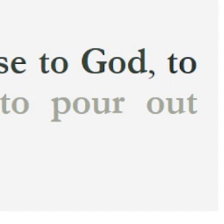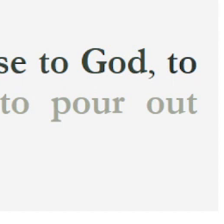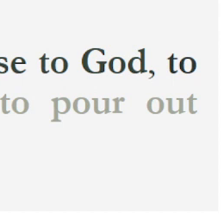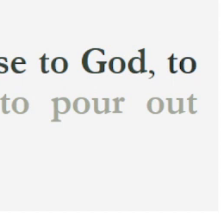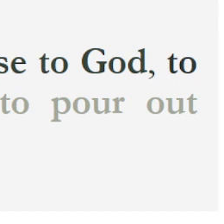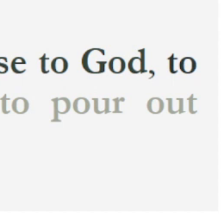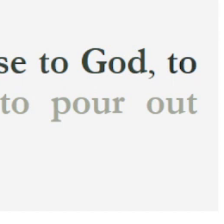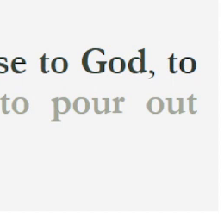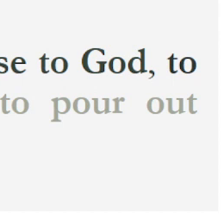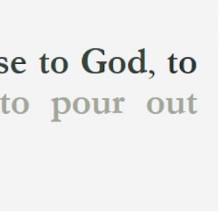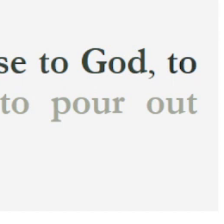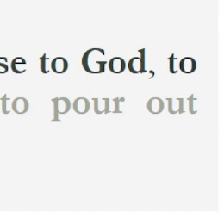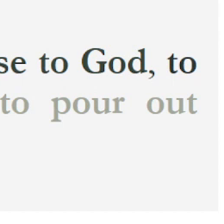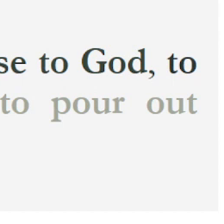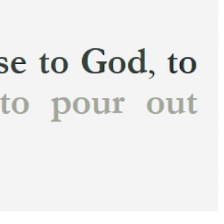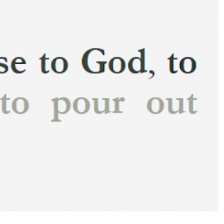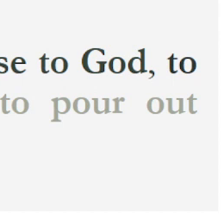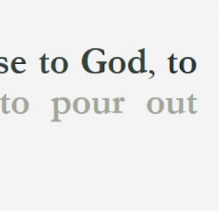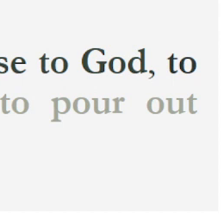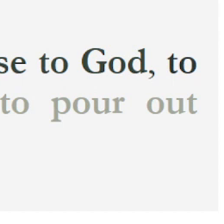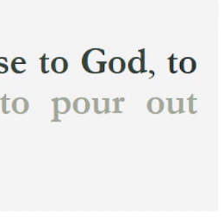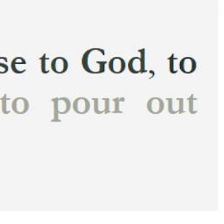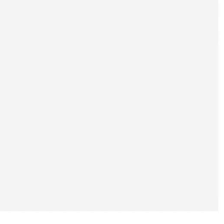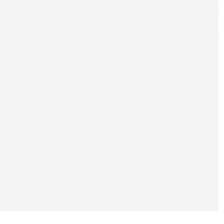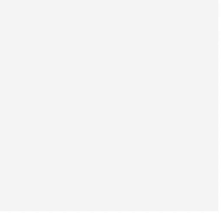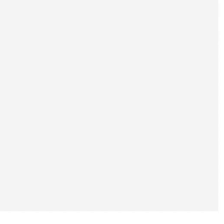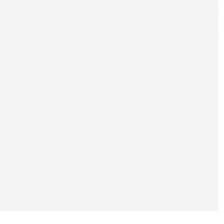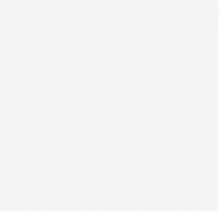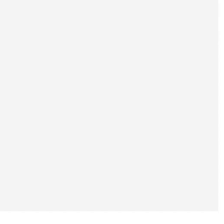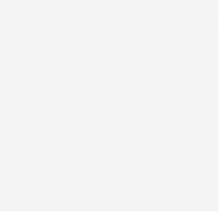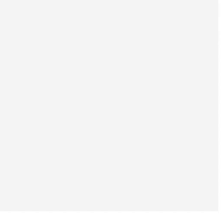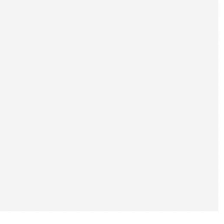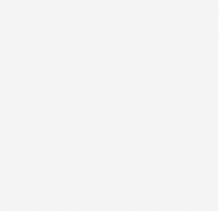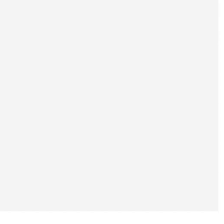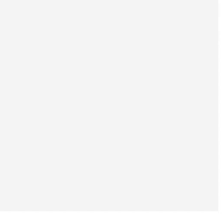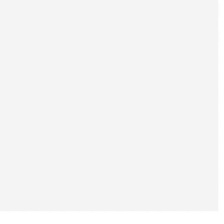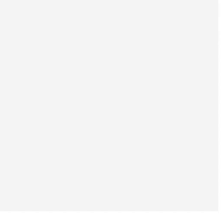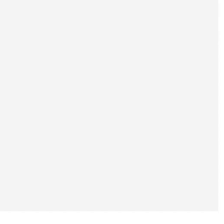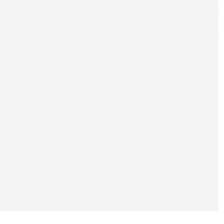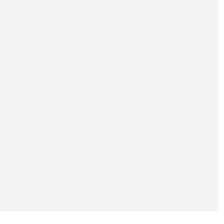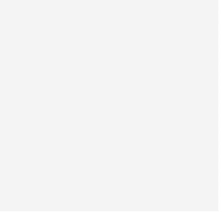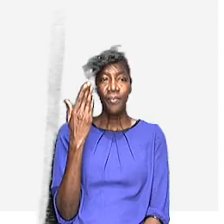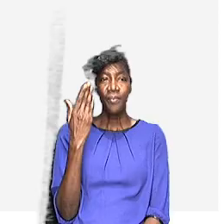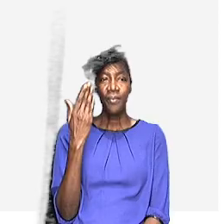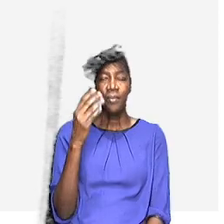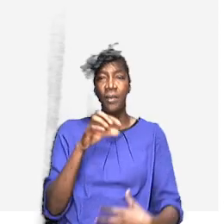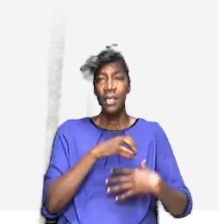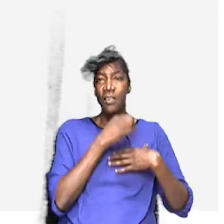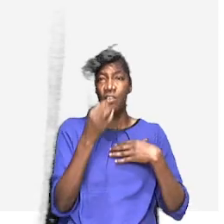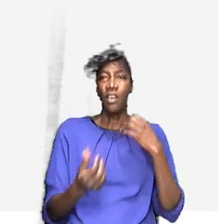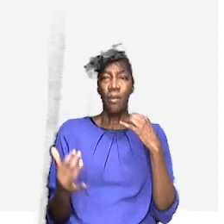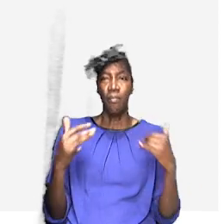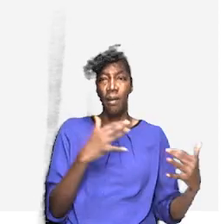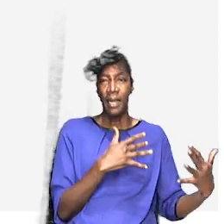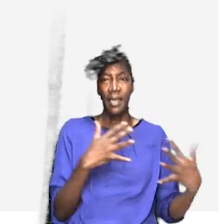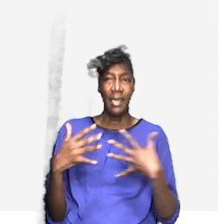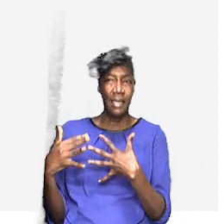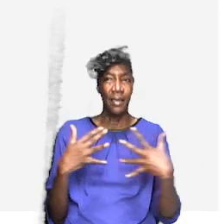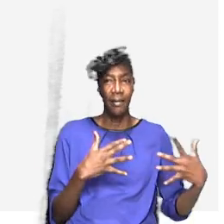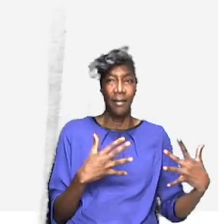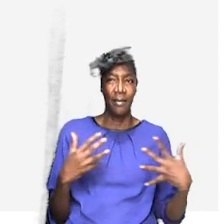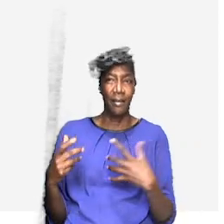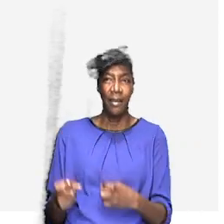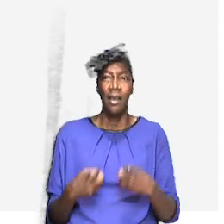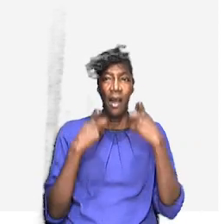us about worship before we jump back to this woman, because we're going to apply some of these, is that spiritual battles